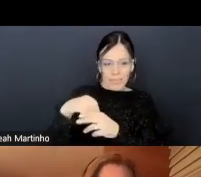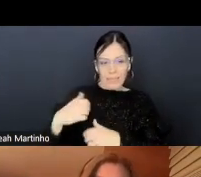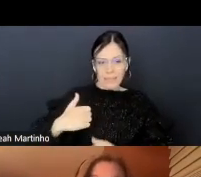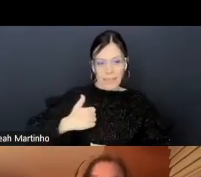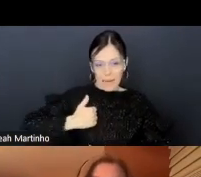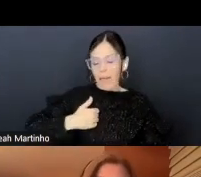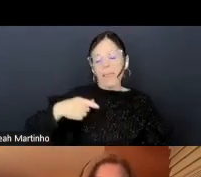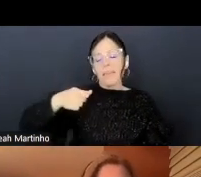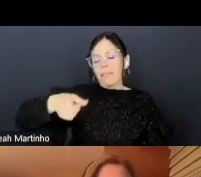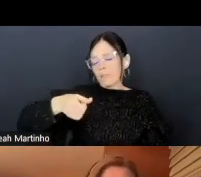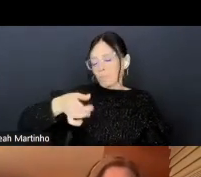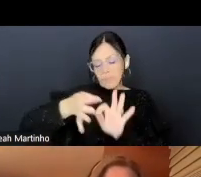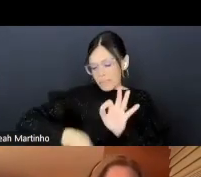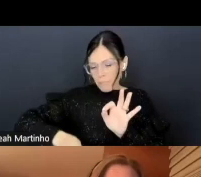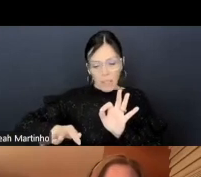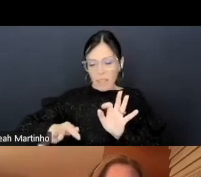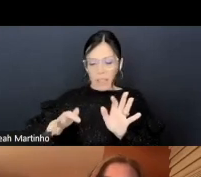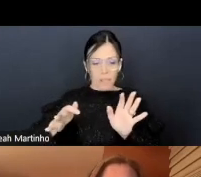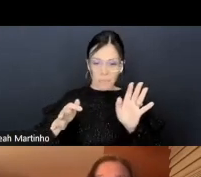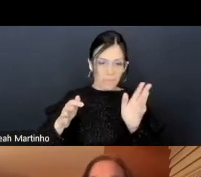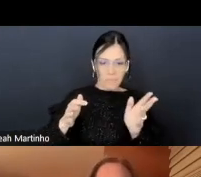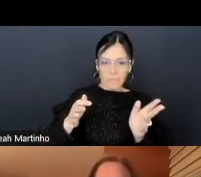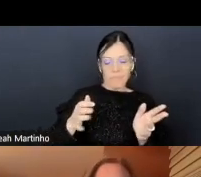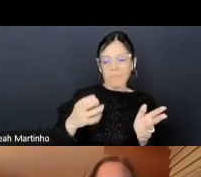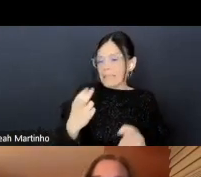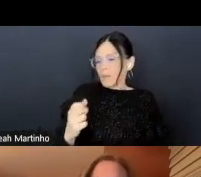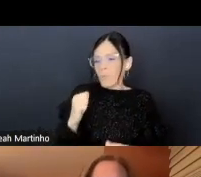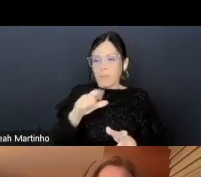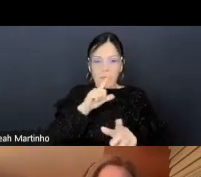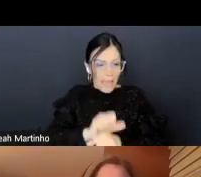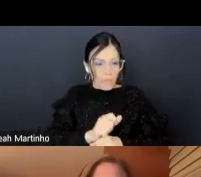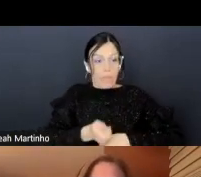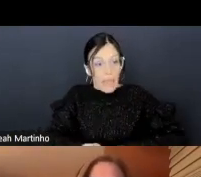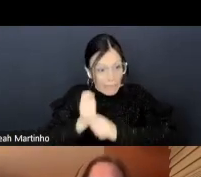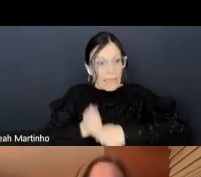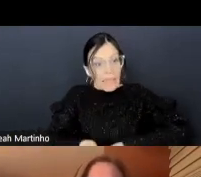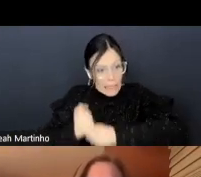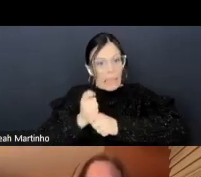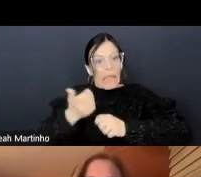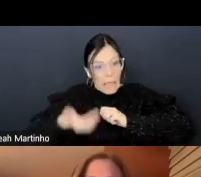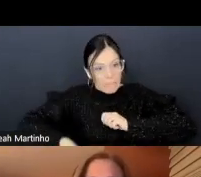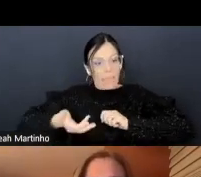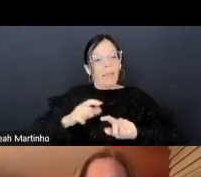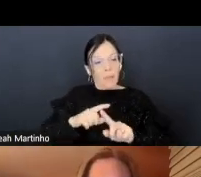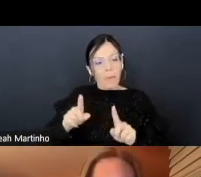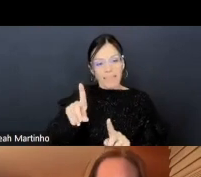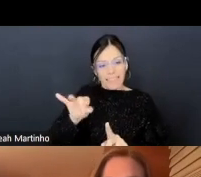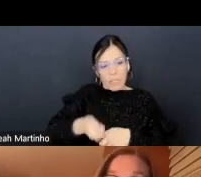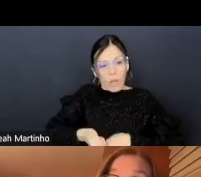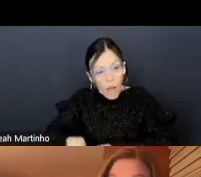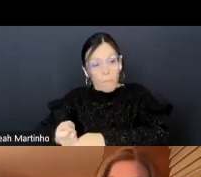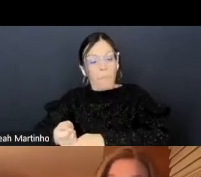this was a simple you know he wasn't actually doing heavy shoveling but he did shovel one spade fold of dirt